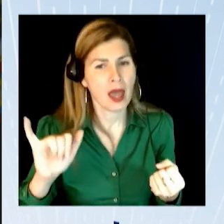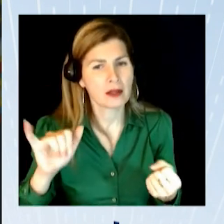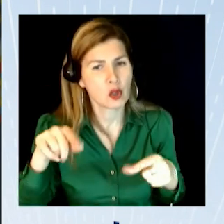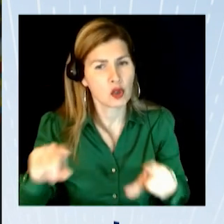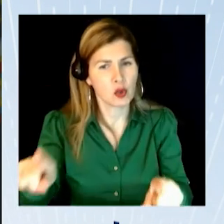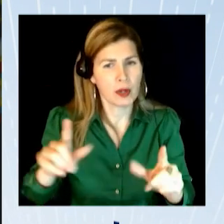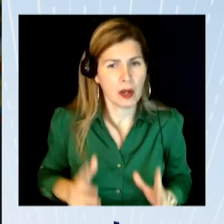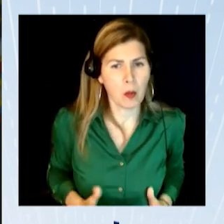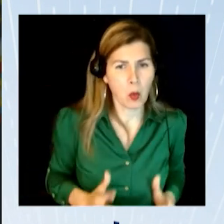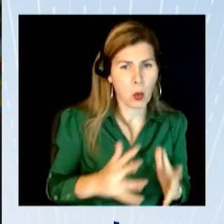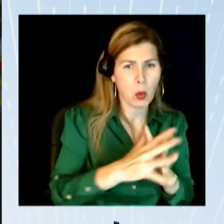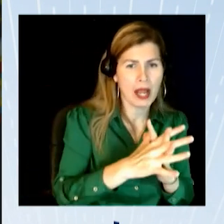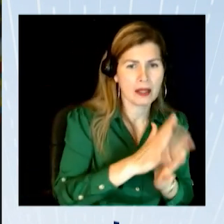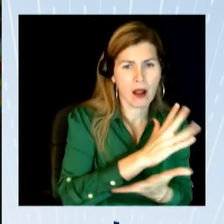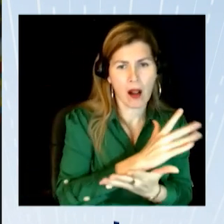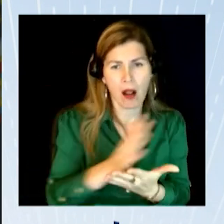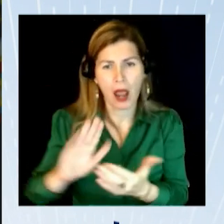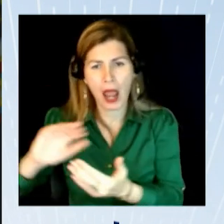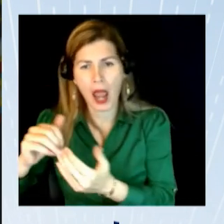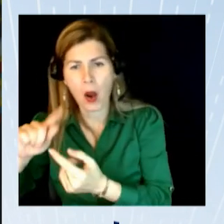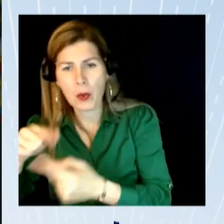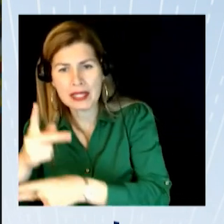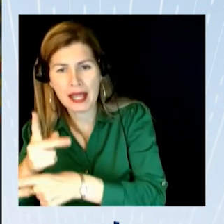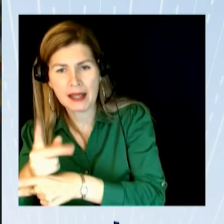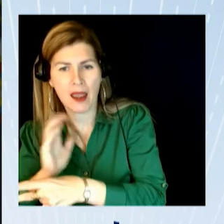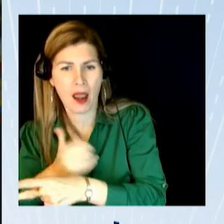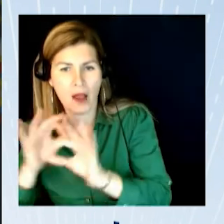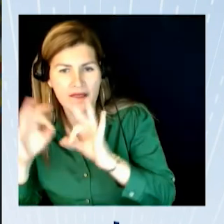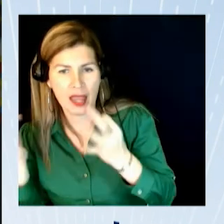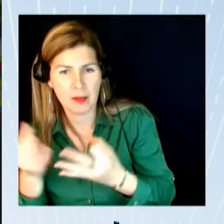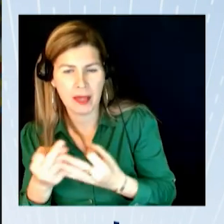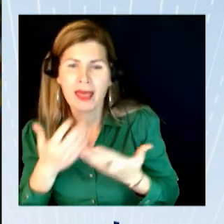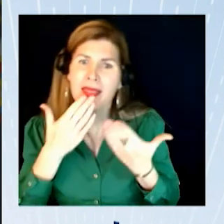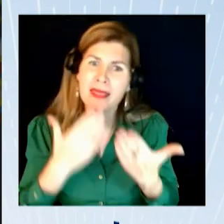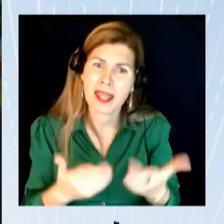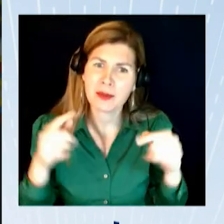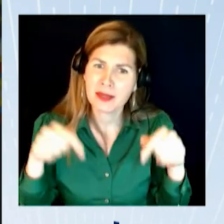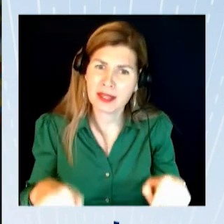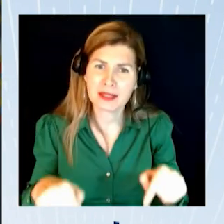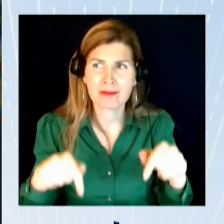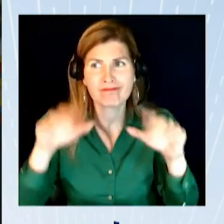up, how we take care of our people. And I want to thank this administration for making it easier on us